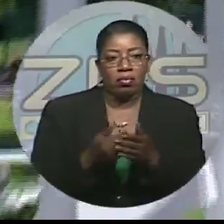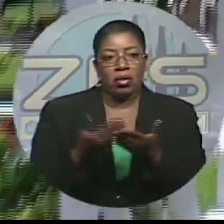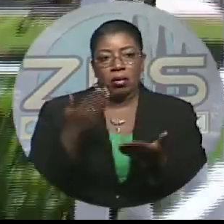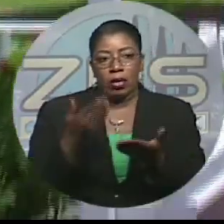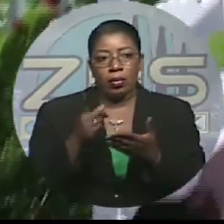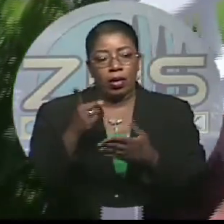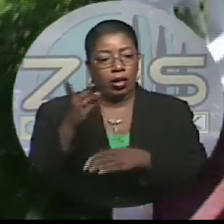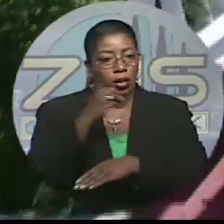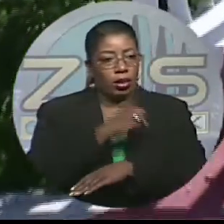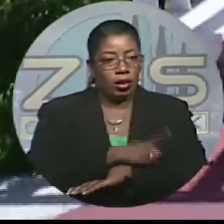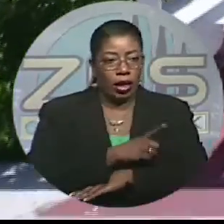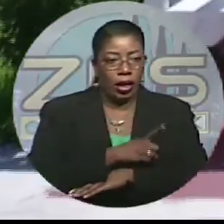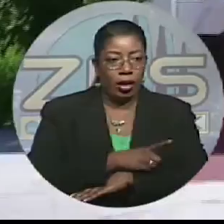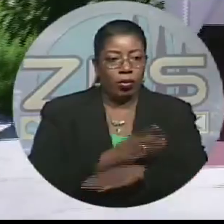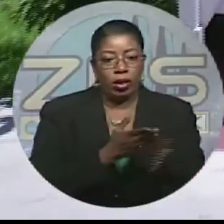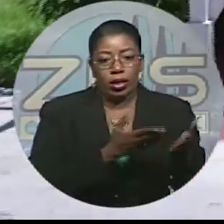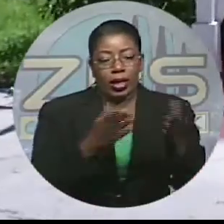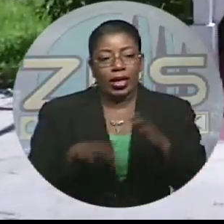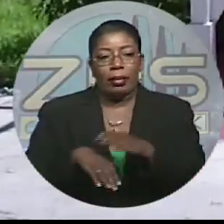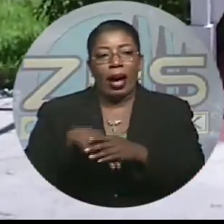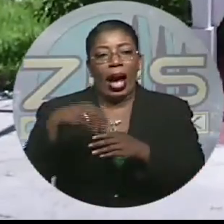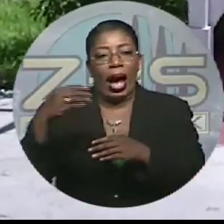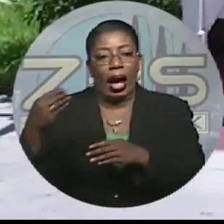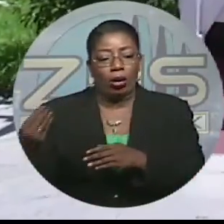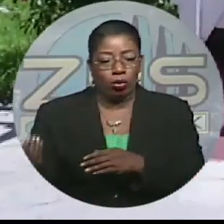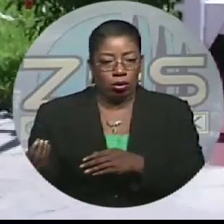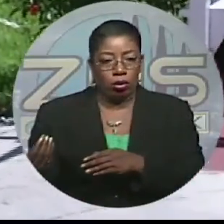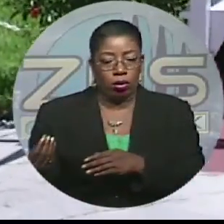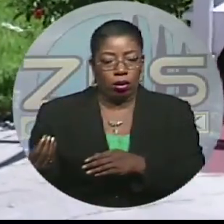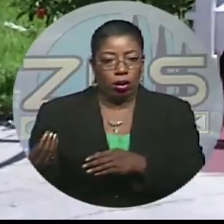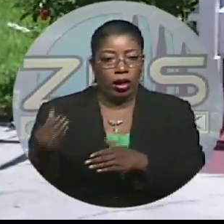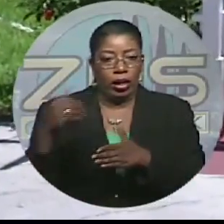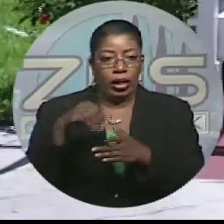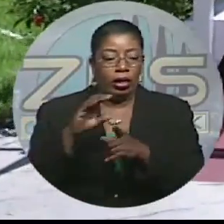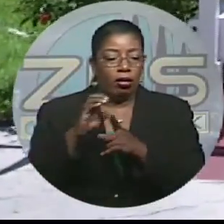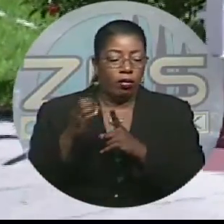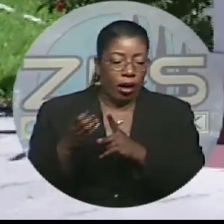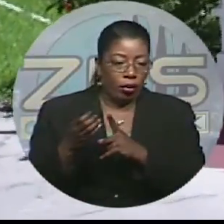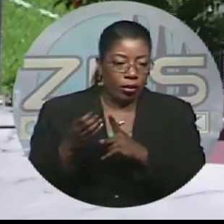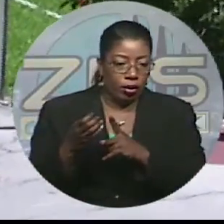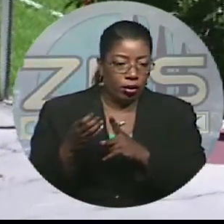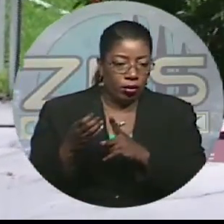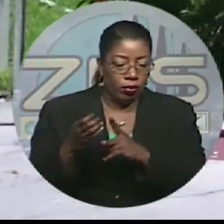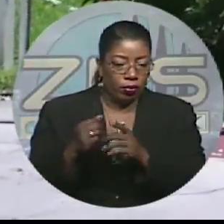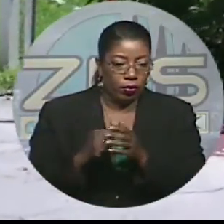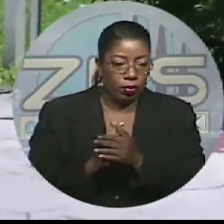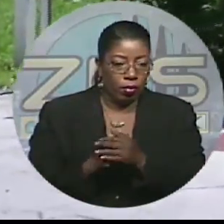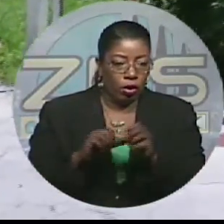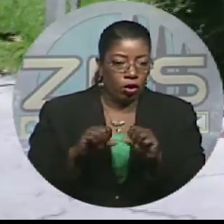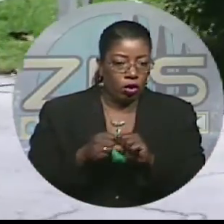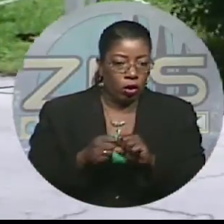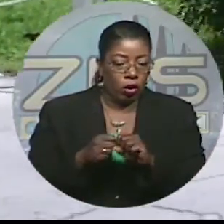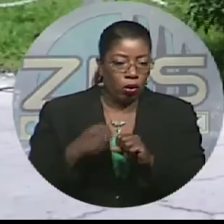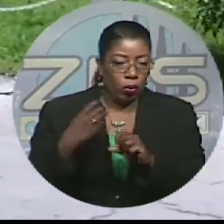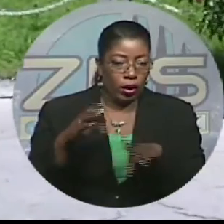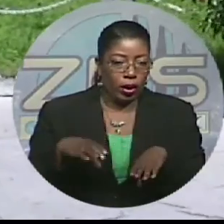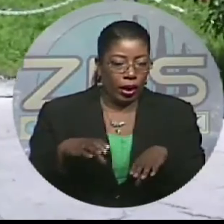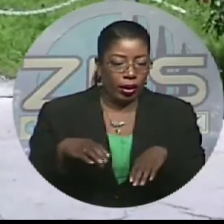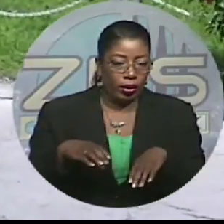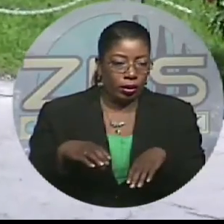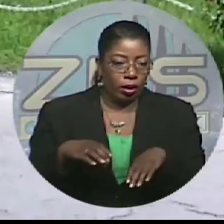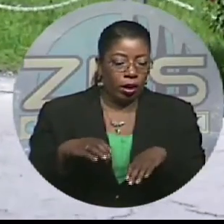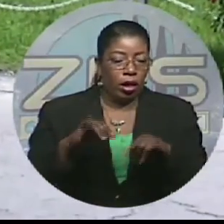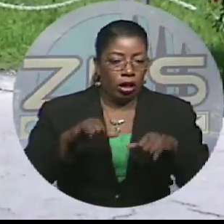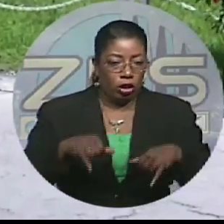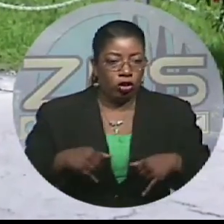day where we can take them out of their environment, those who can come out, so we can go out and